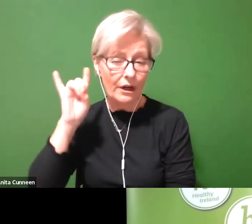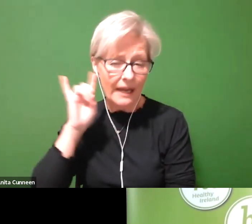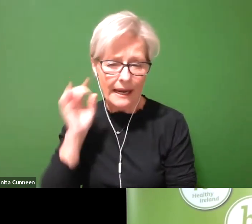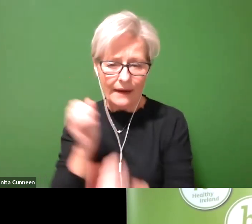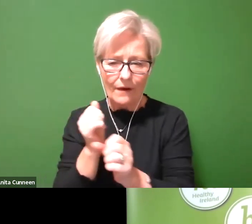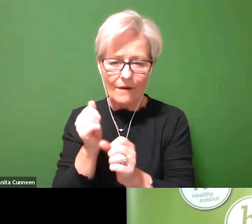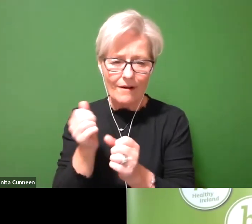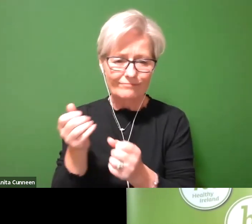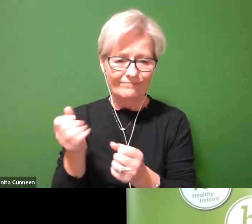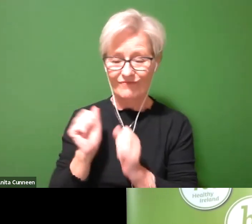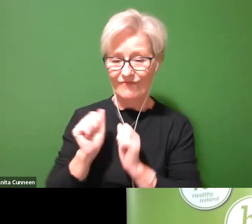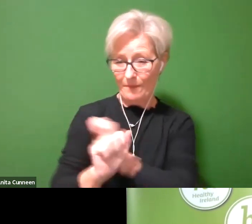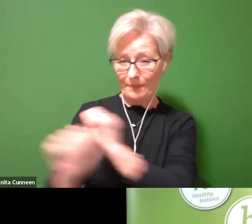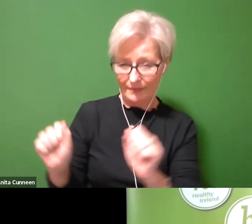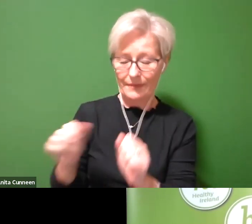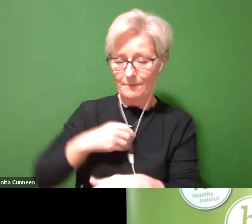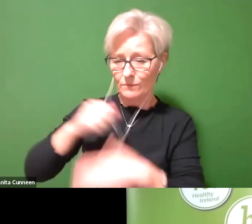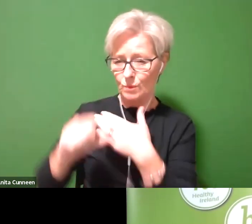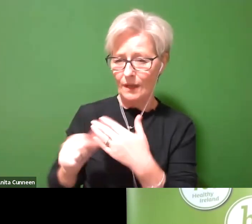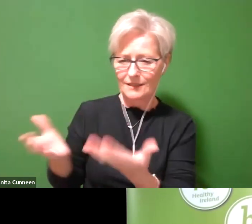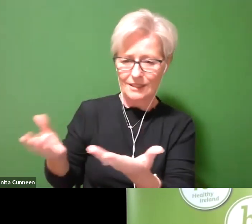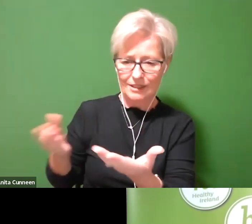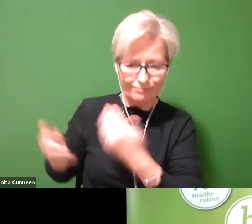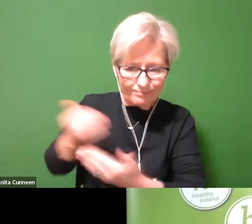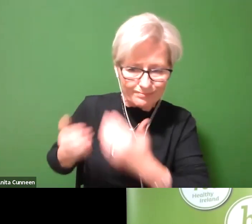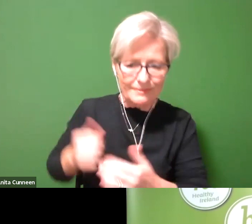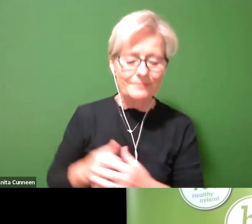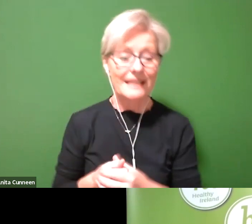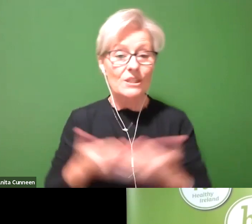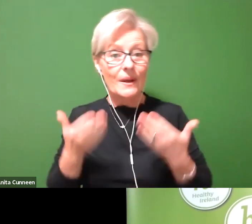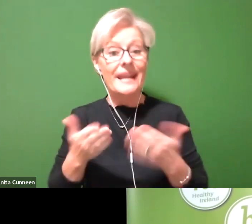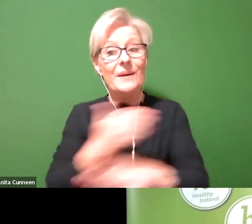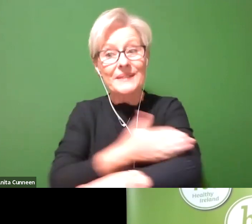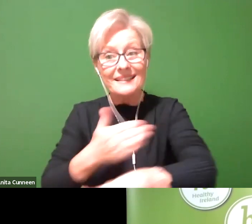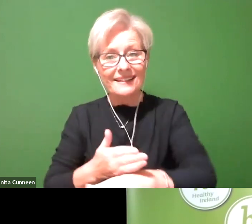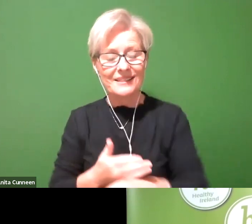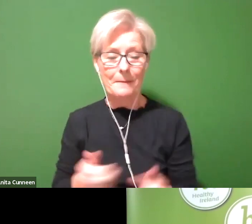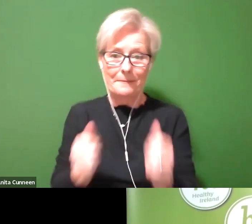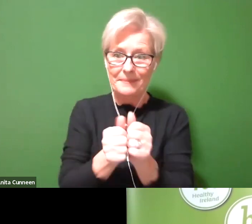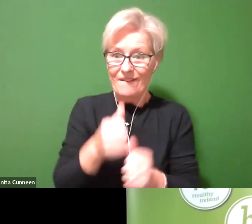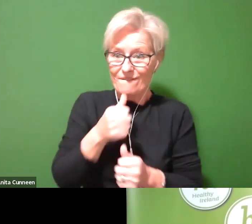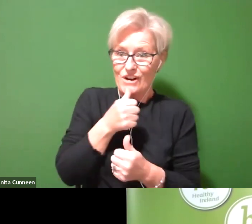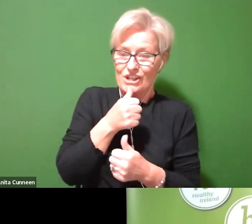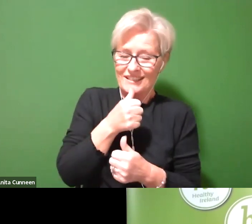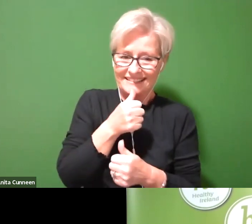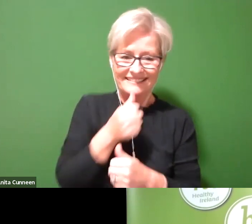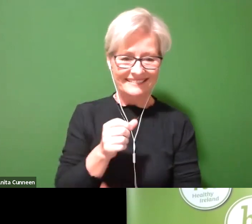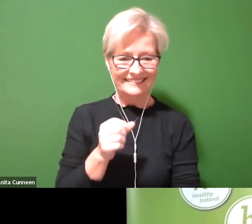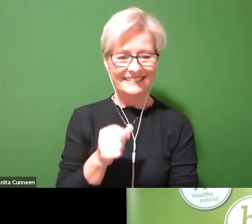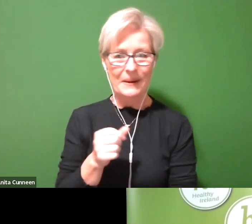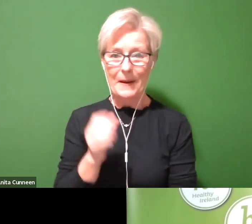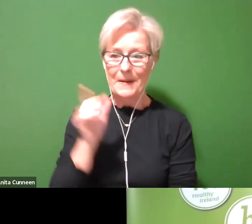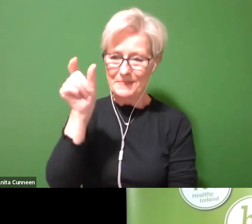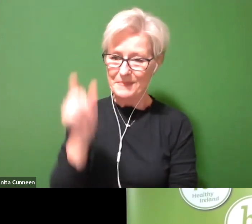them. Okay, so let's get started. And we're going to meet our first guest of the night. It's Anne